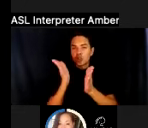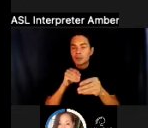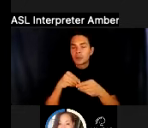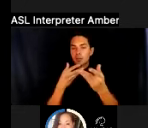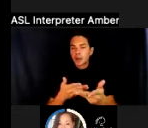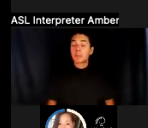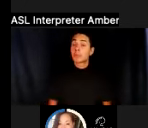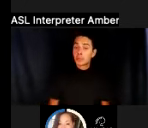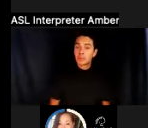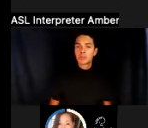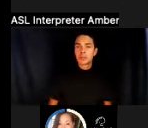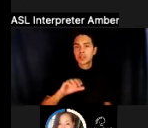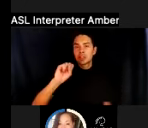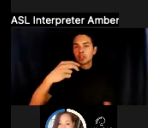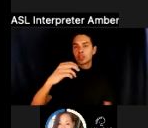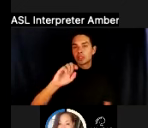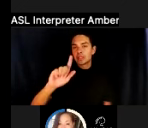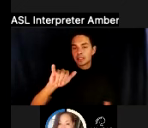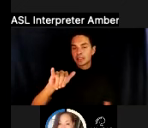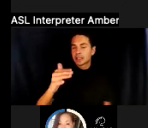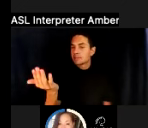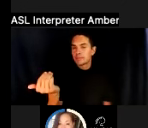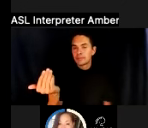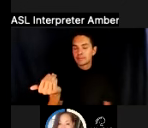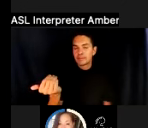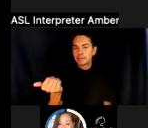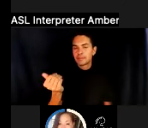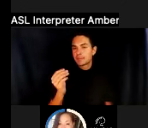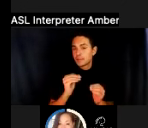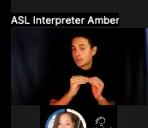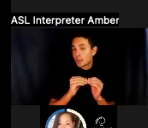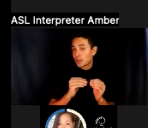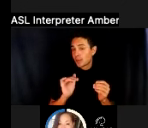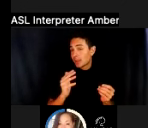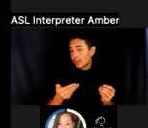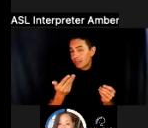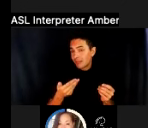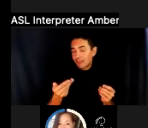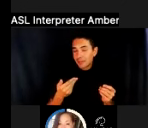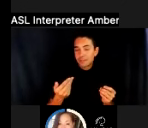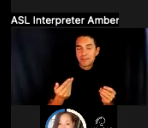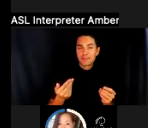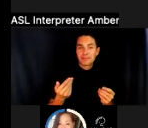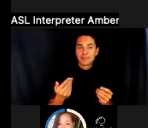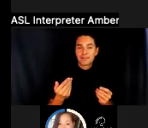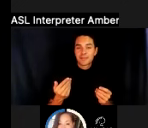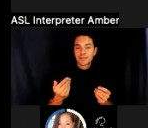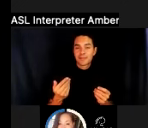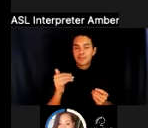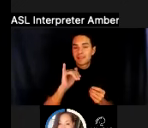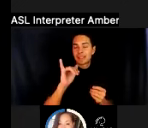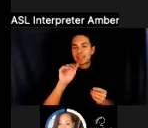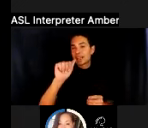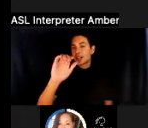Okay, Shelley, can you just give us, like, you mean like if it's an accompaniment or something, is